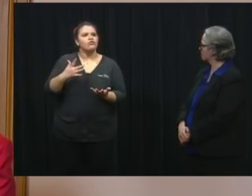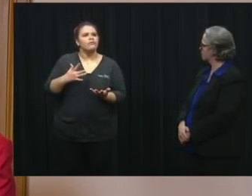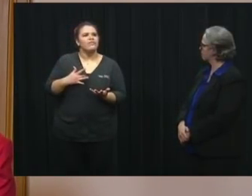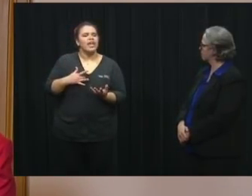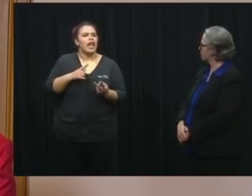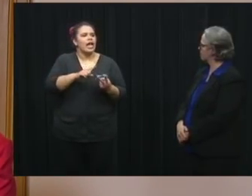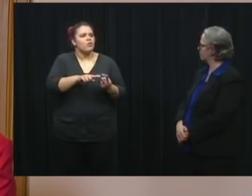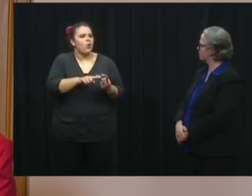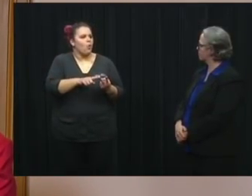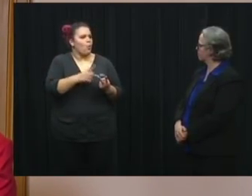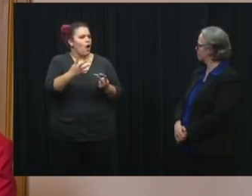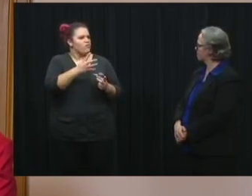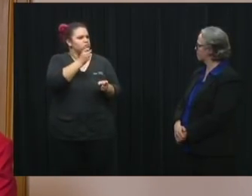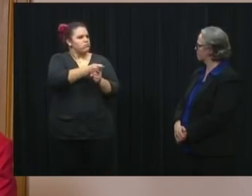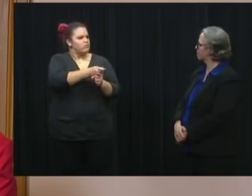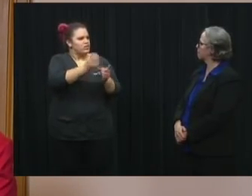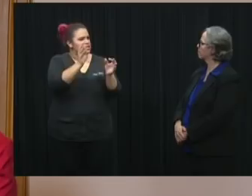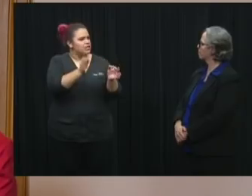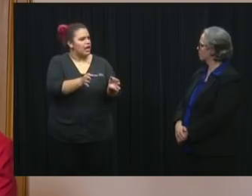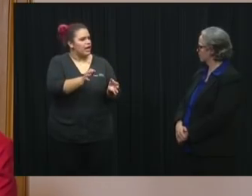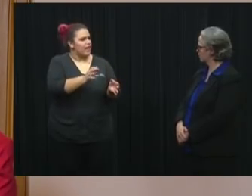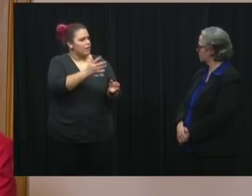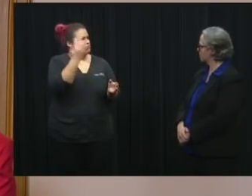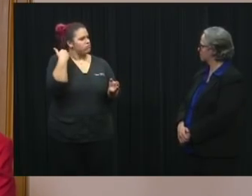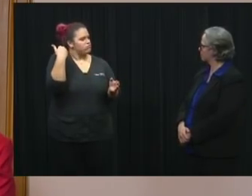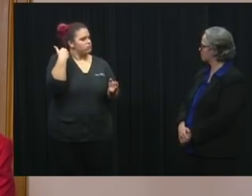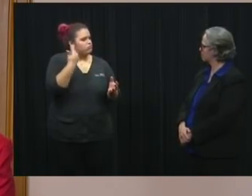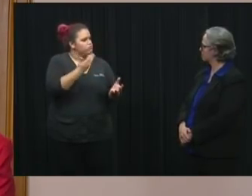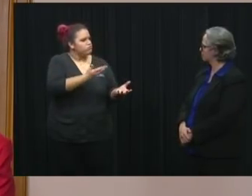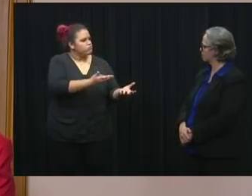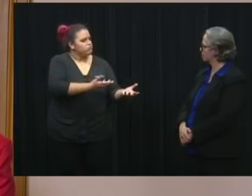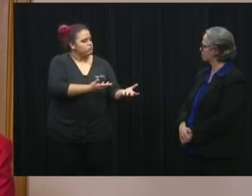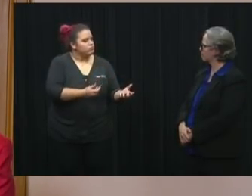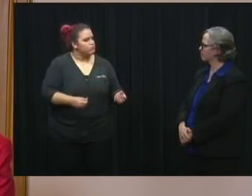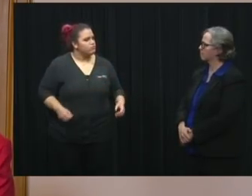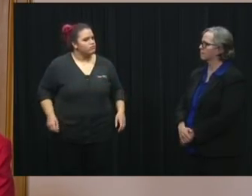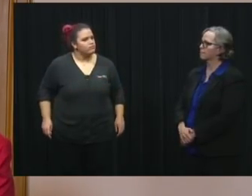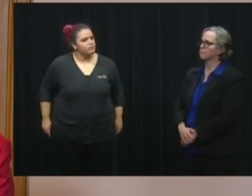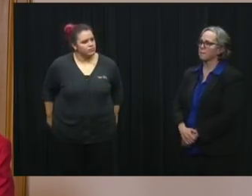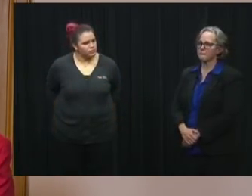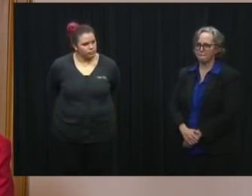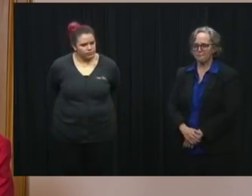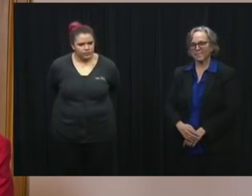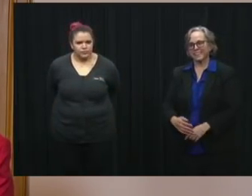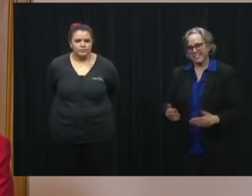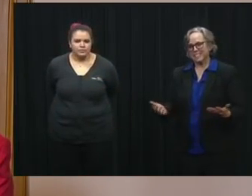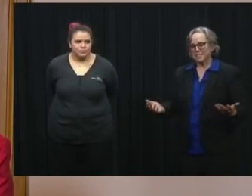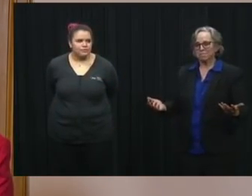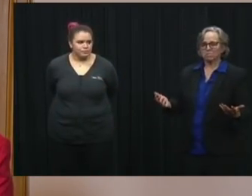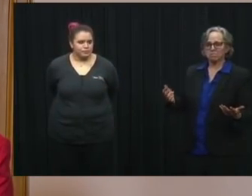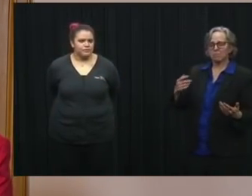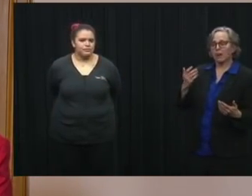Well, all our decisions have really been based on the best information that we could get.